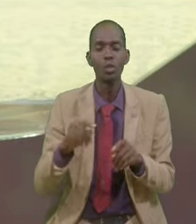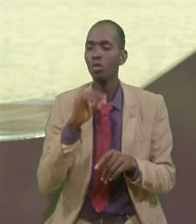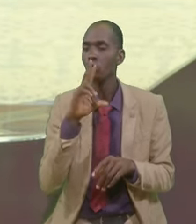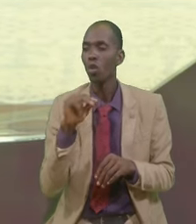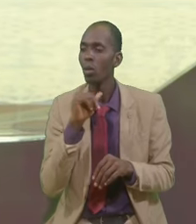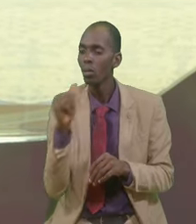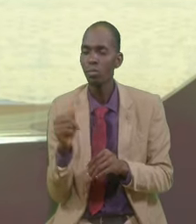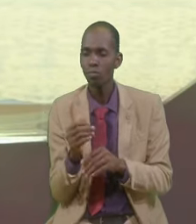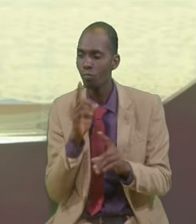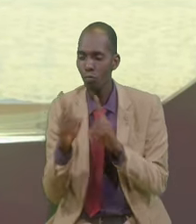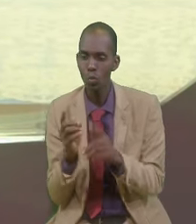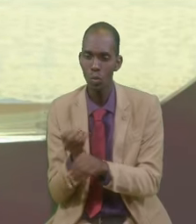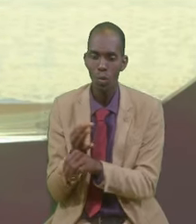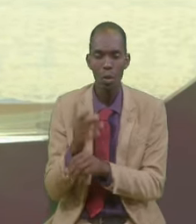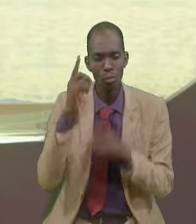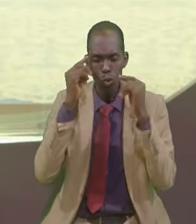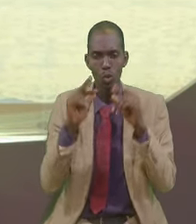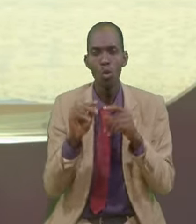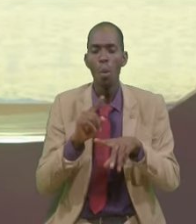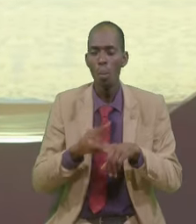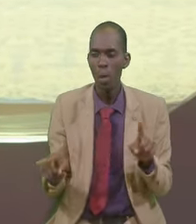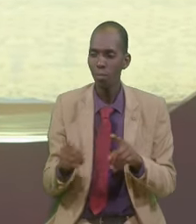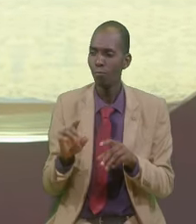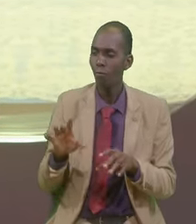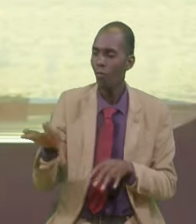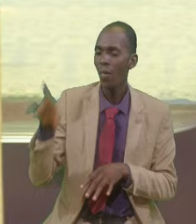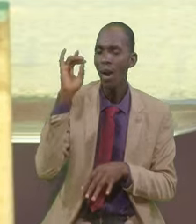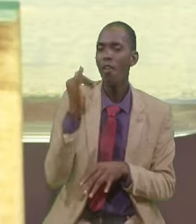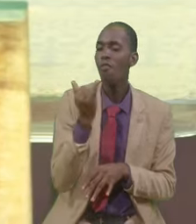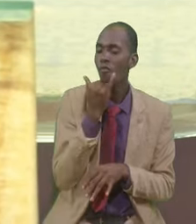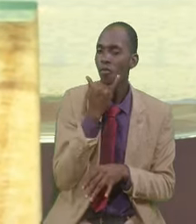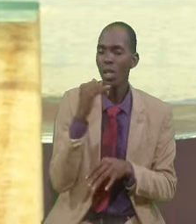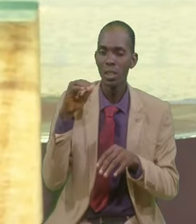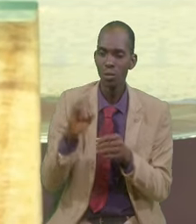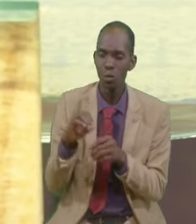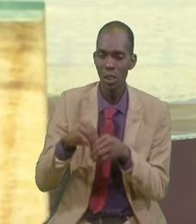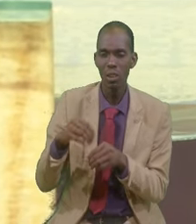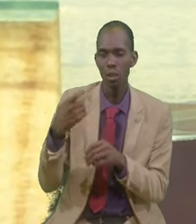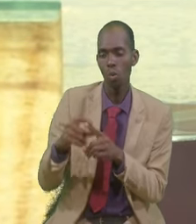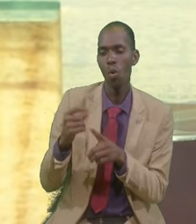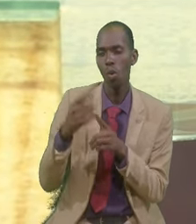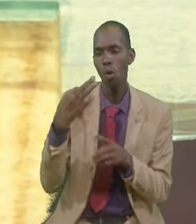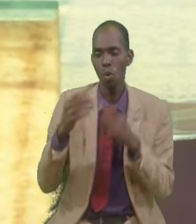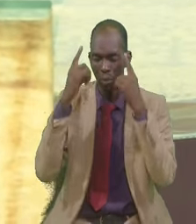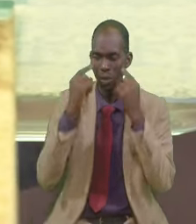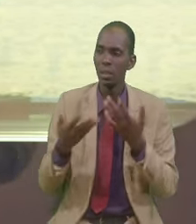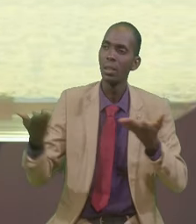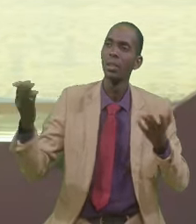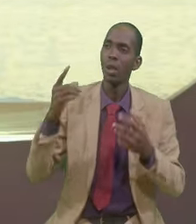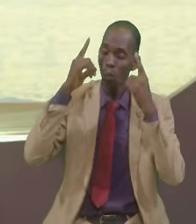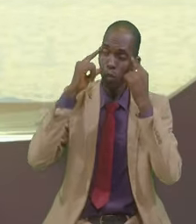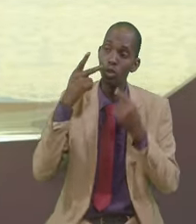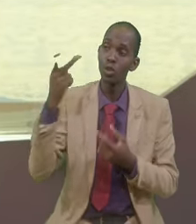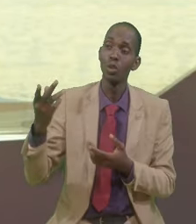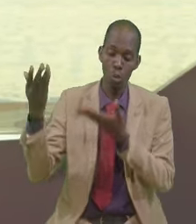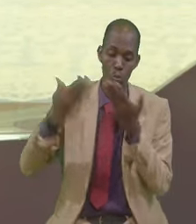Why have you brought us here? To die in the wilderness? Is there no grave in Egypt that you brought us here? And then